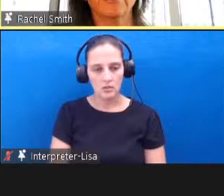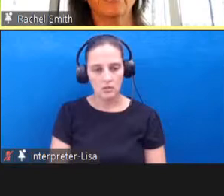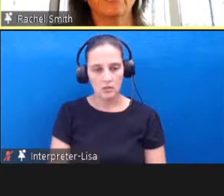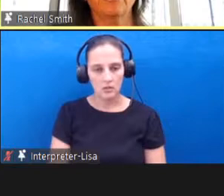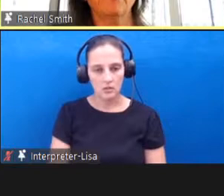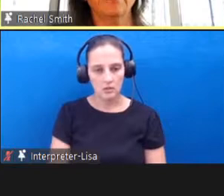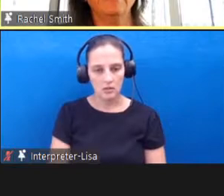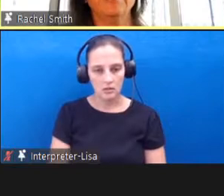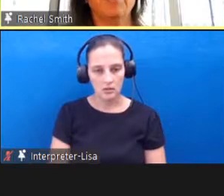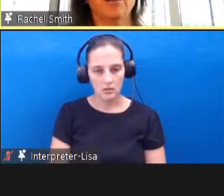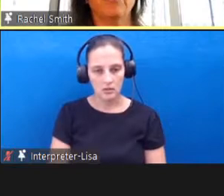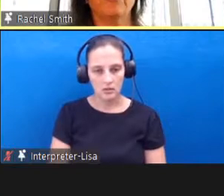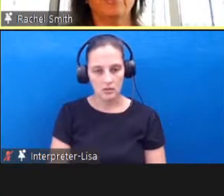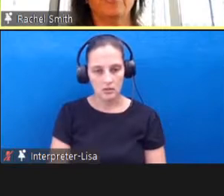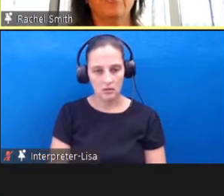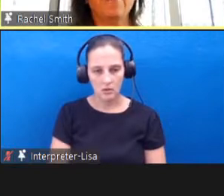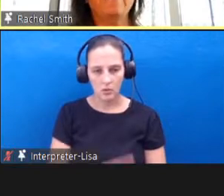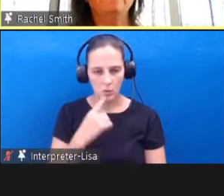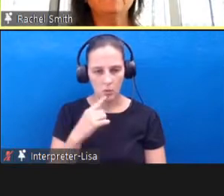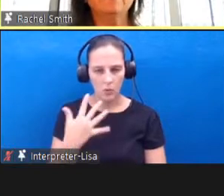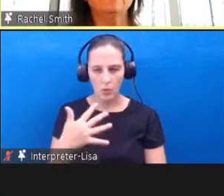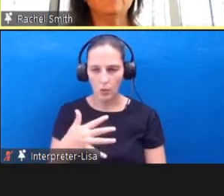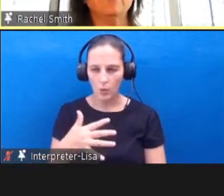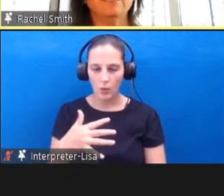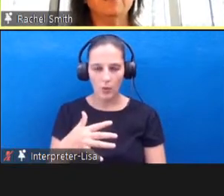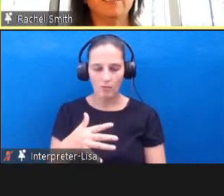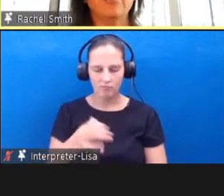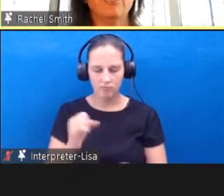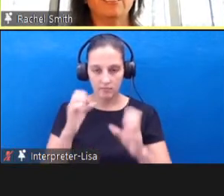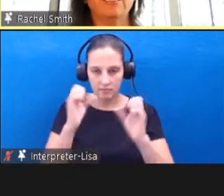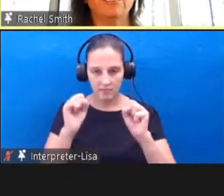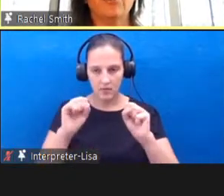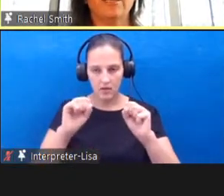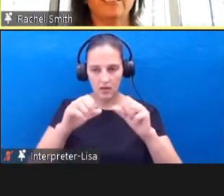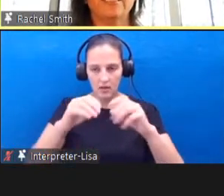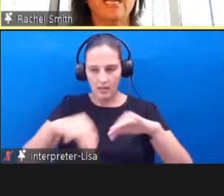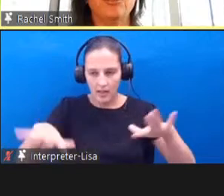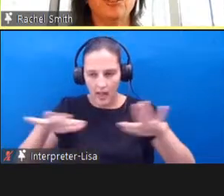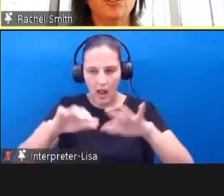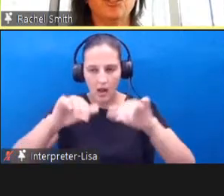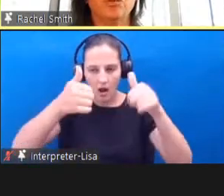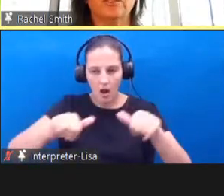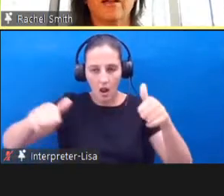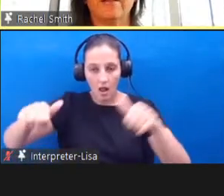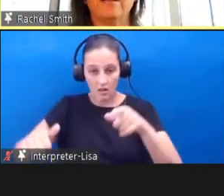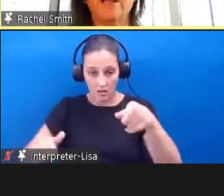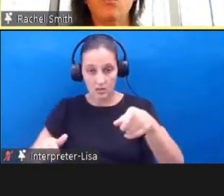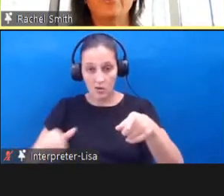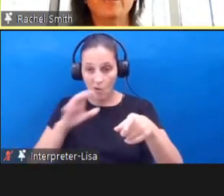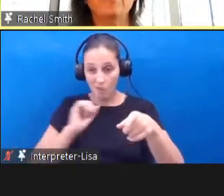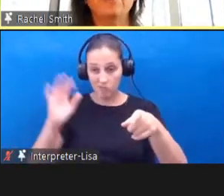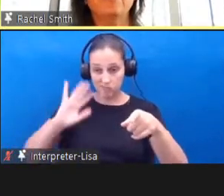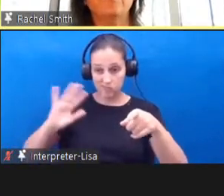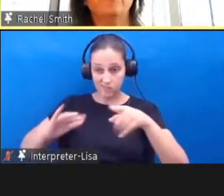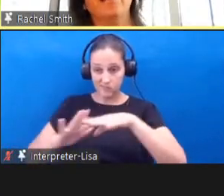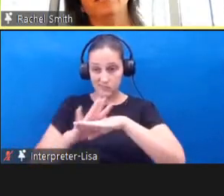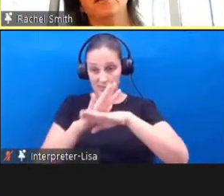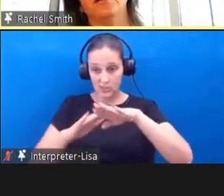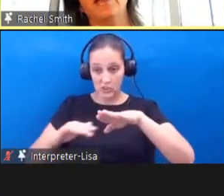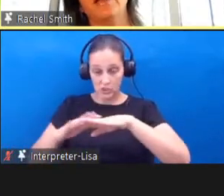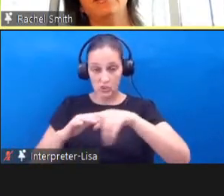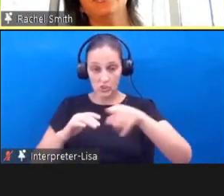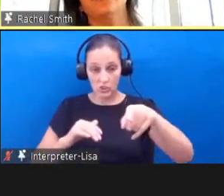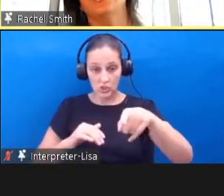It's got amazing topography here. This area here is the ancient shoreline, where they think they